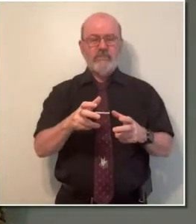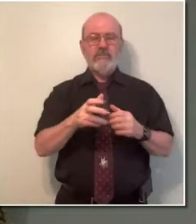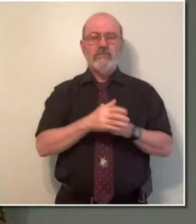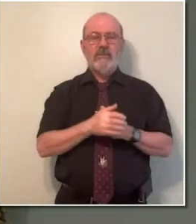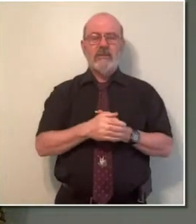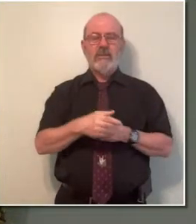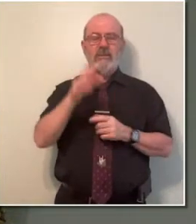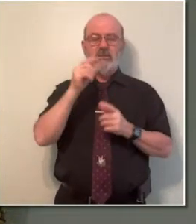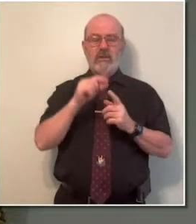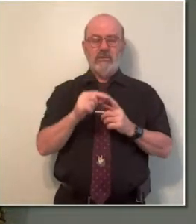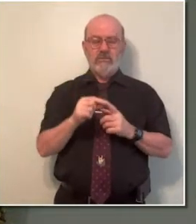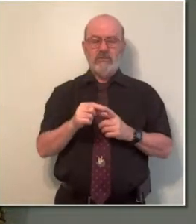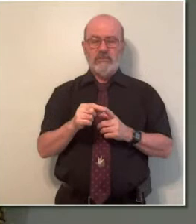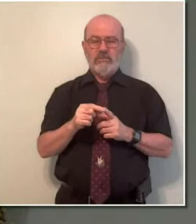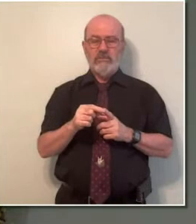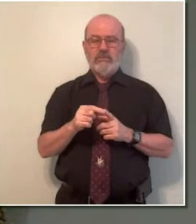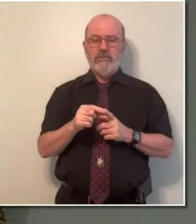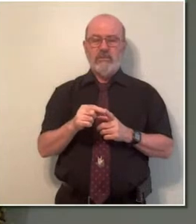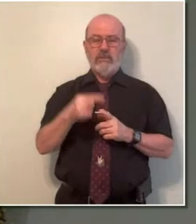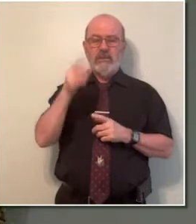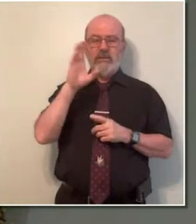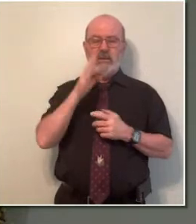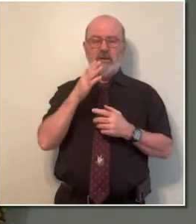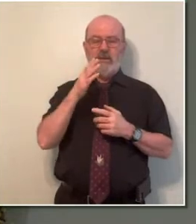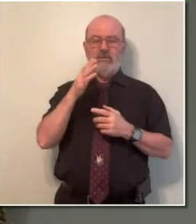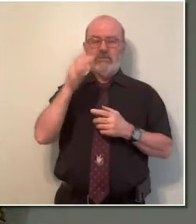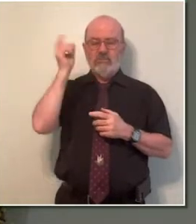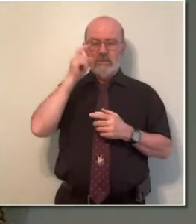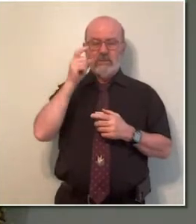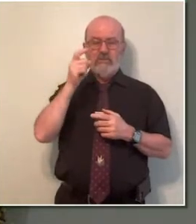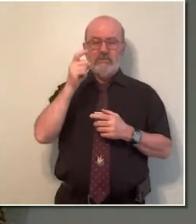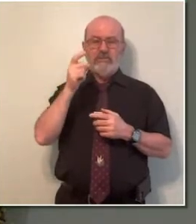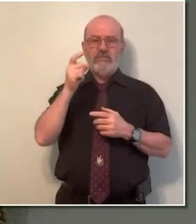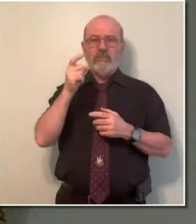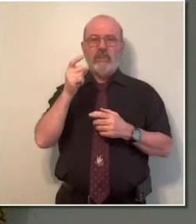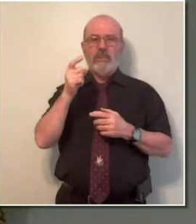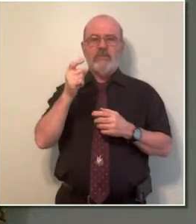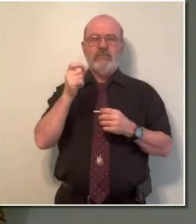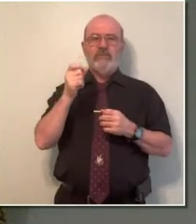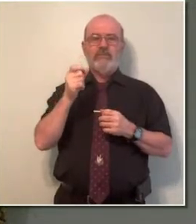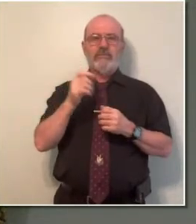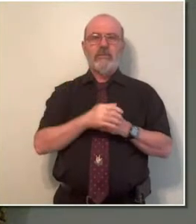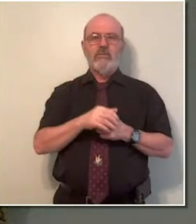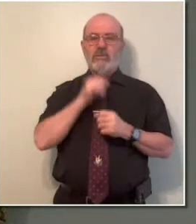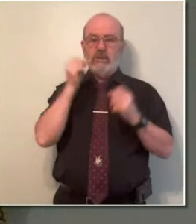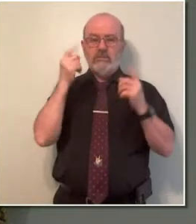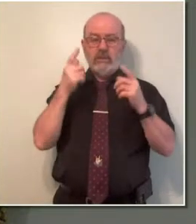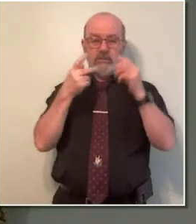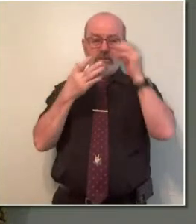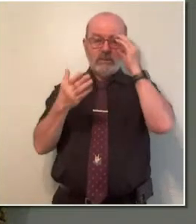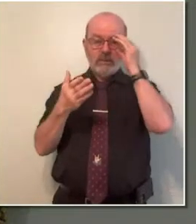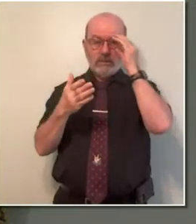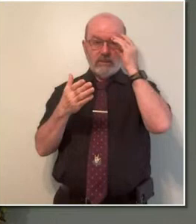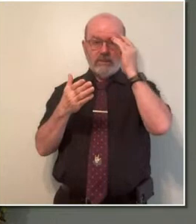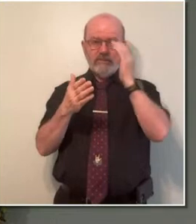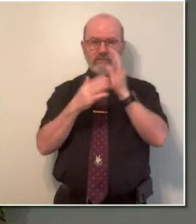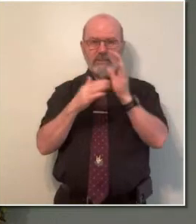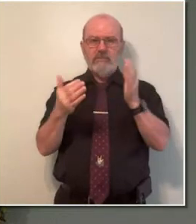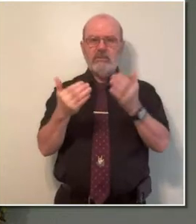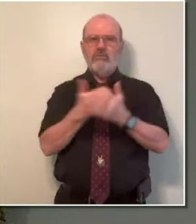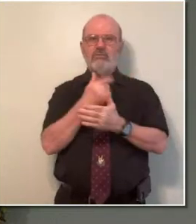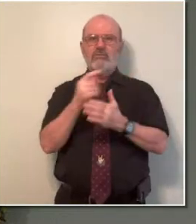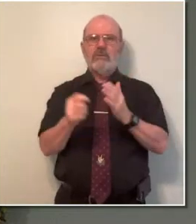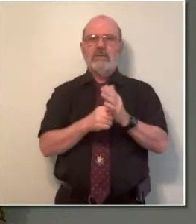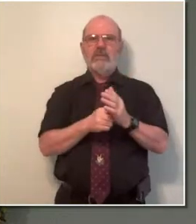word. These are God's nuggets of wisdom. So it's of no surprise that we see these things echoed in the New Testament many times.